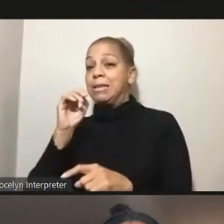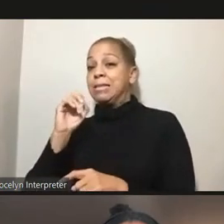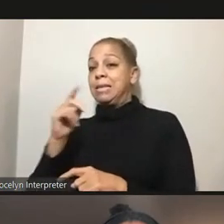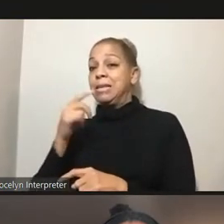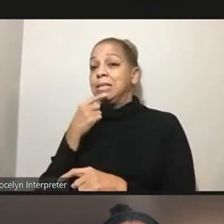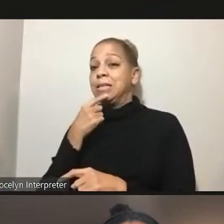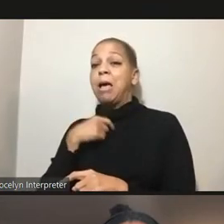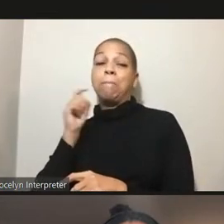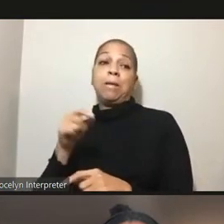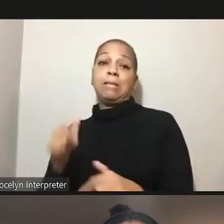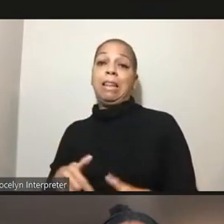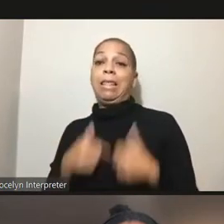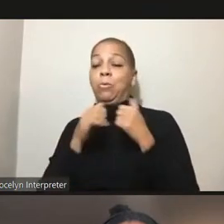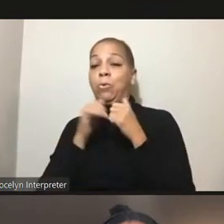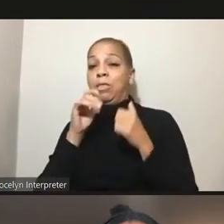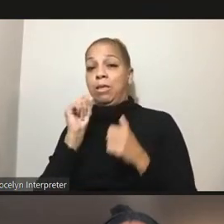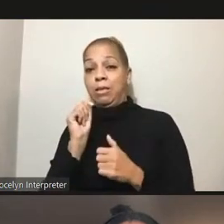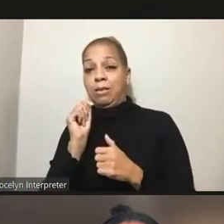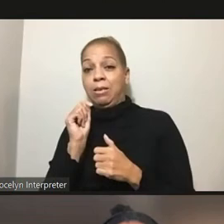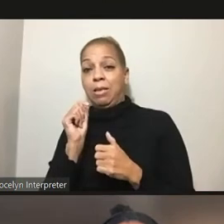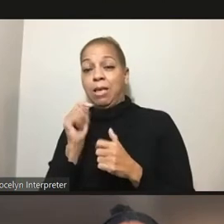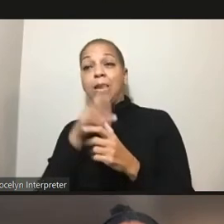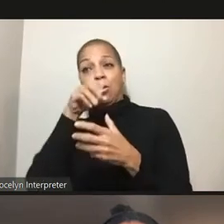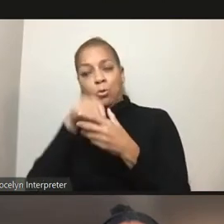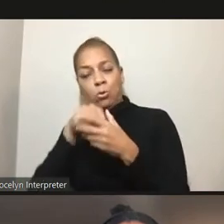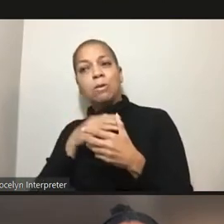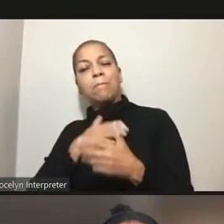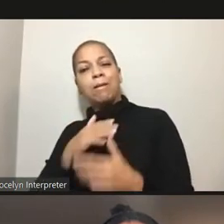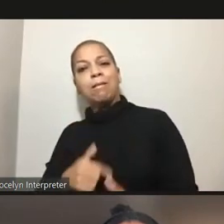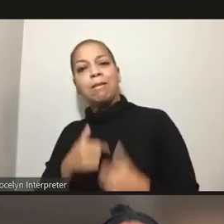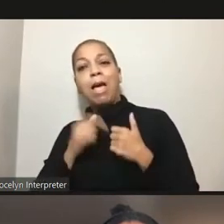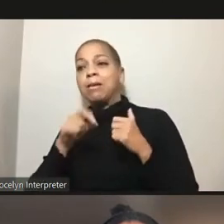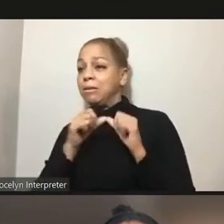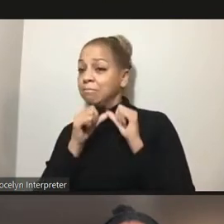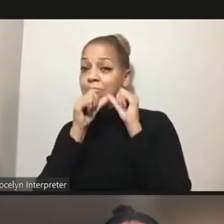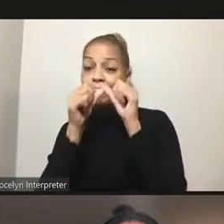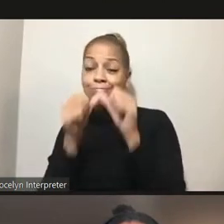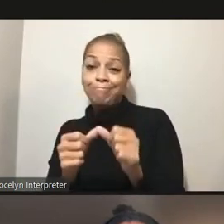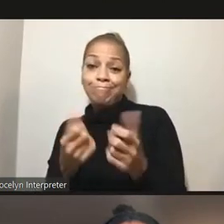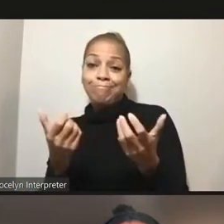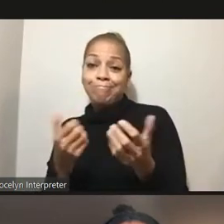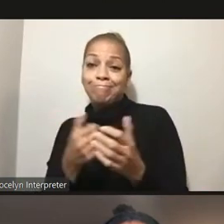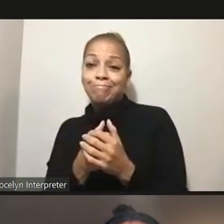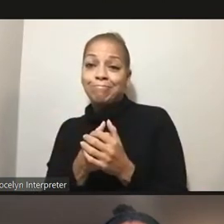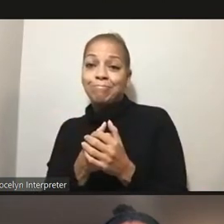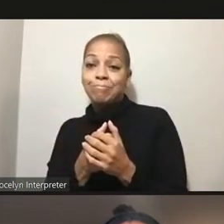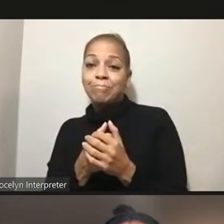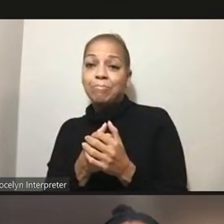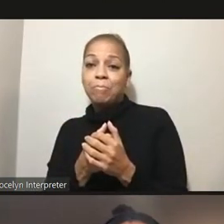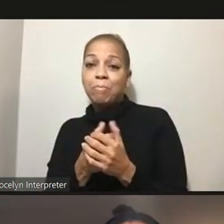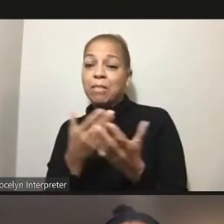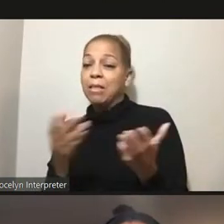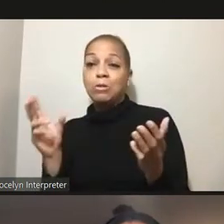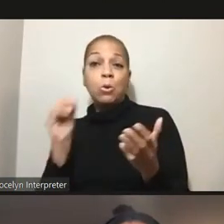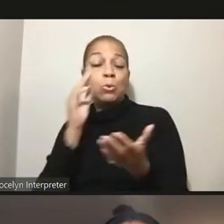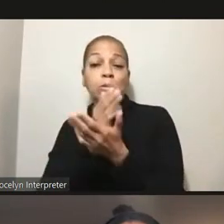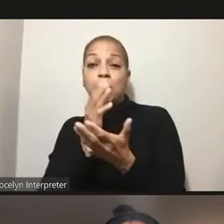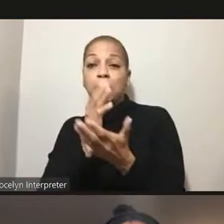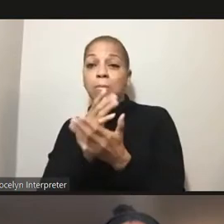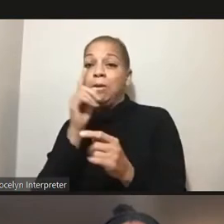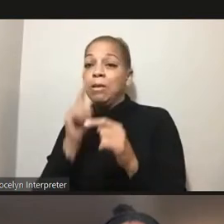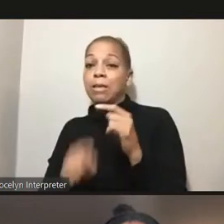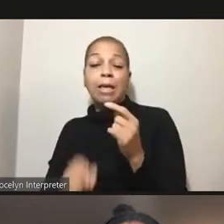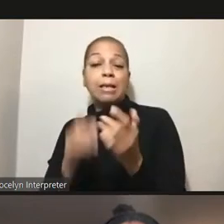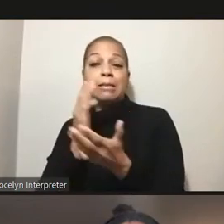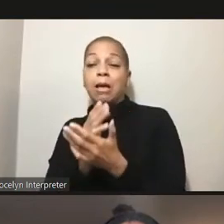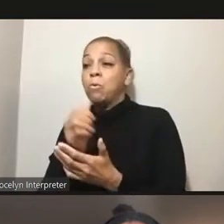with it. And I've got to incorporate it into my life because I got to go on. Like there's no stopping. Can't stop, won't stop.